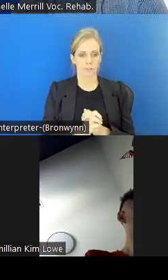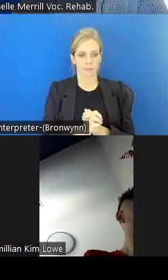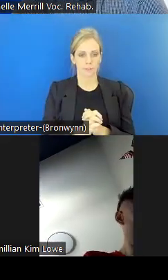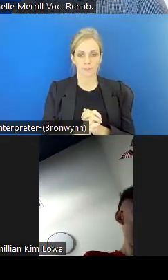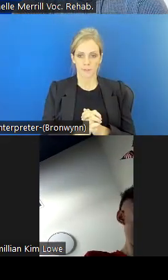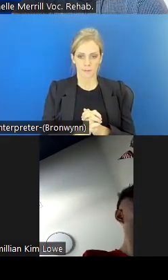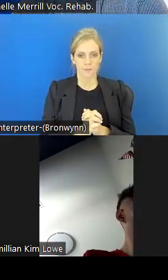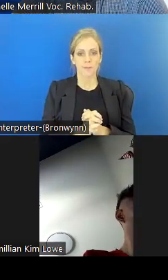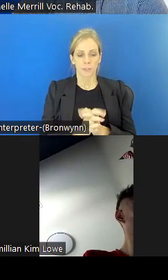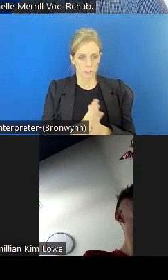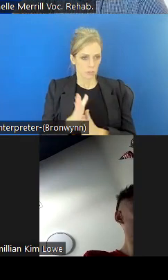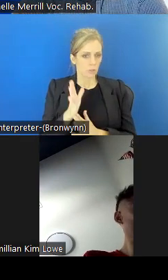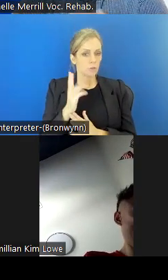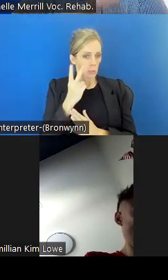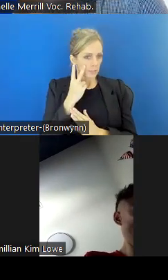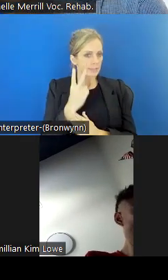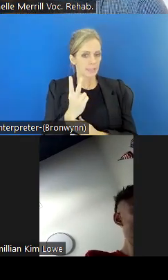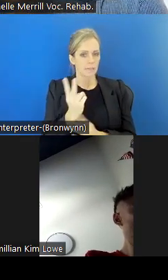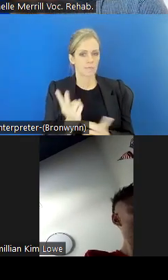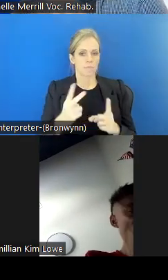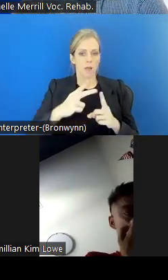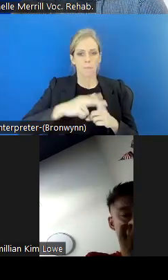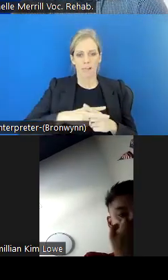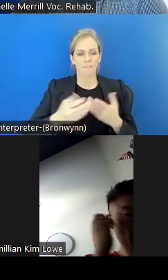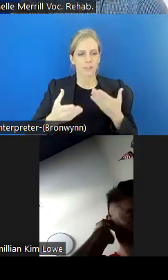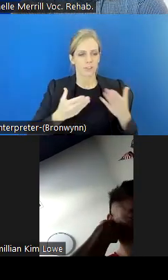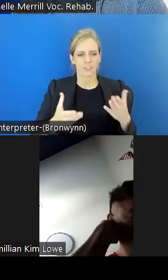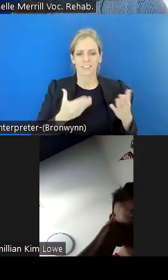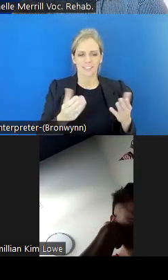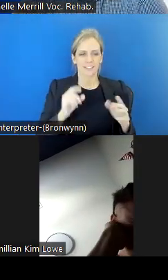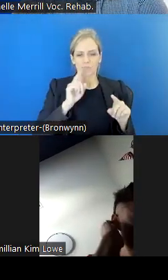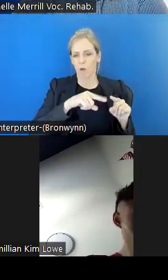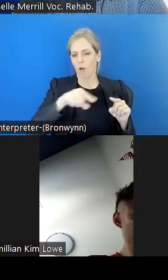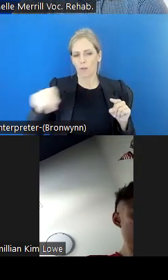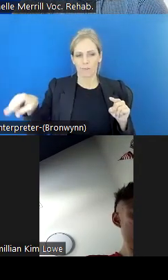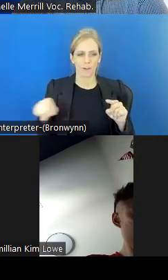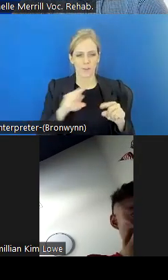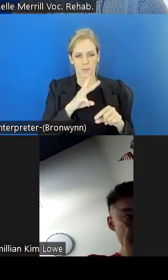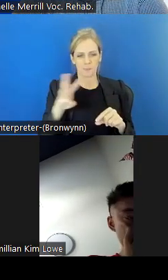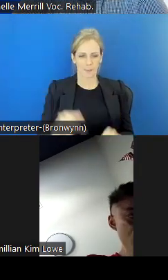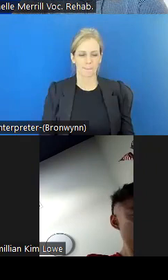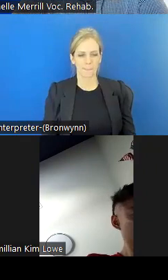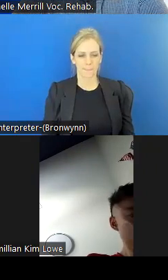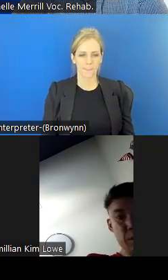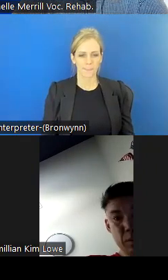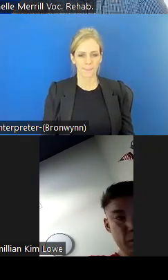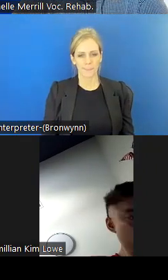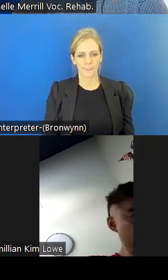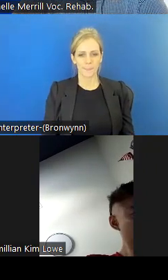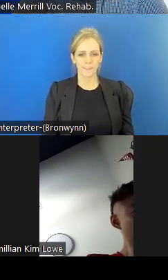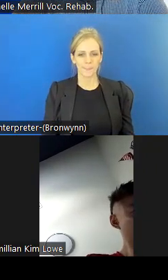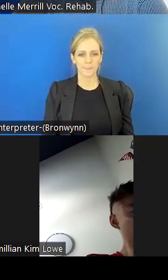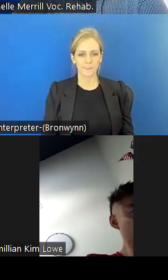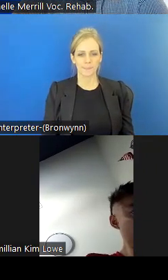Again, as I said, you'll see the apply for services peppered everywhere. And this